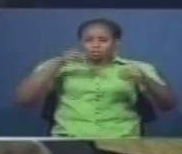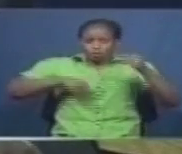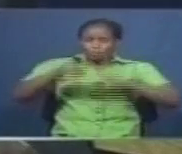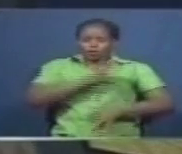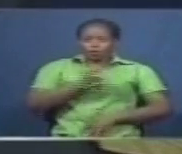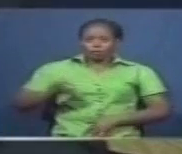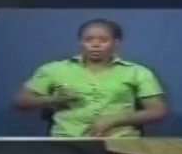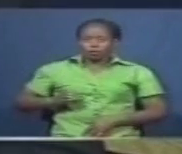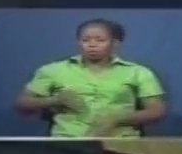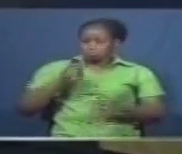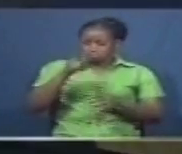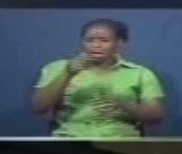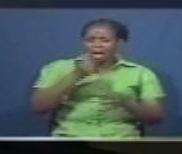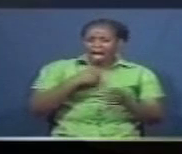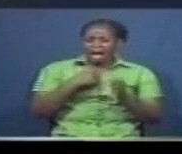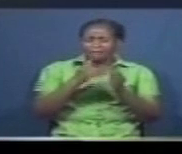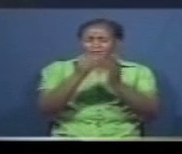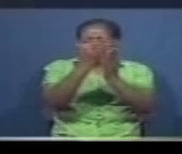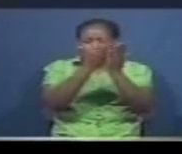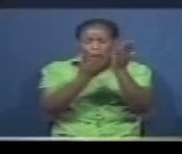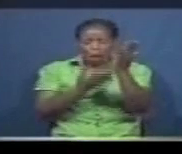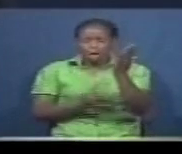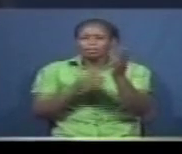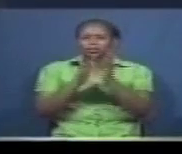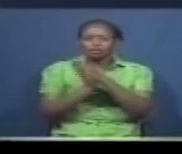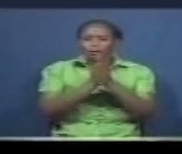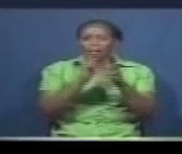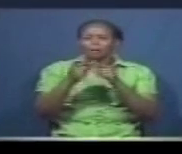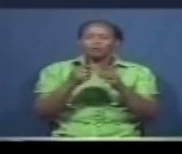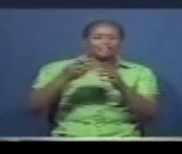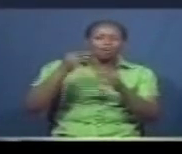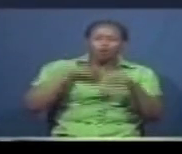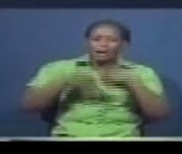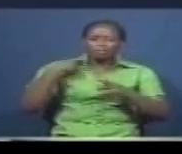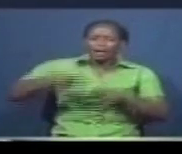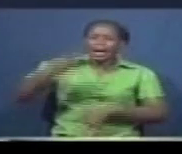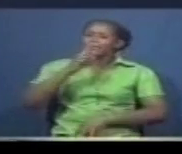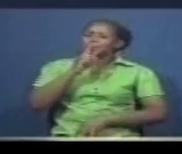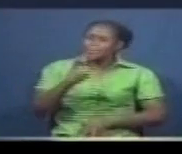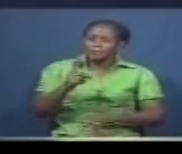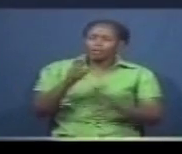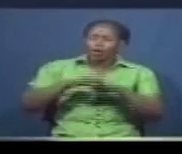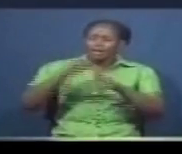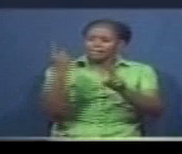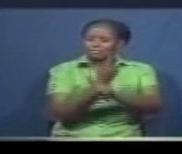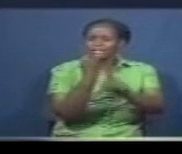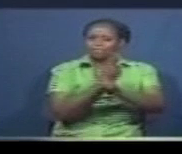a catalogue of allegations of high-level corruption touching on all arms and levels of